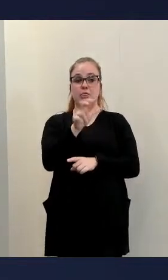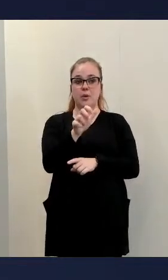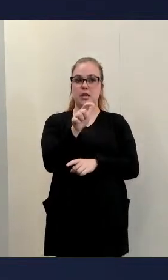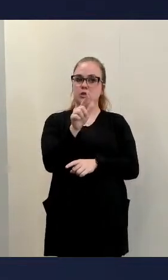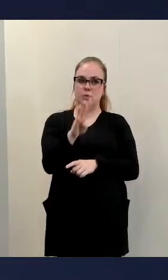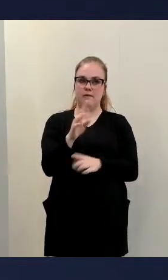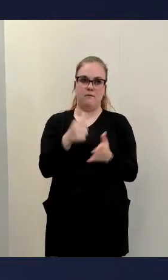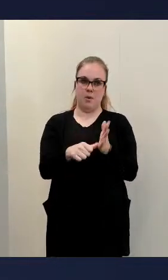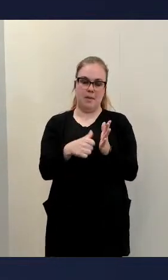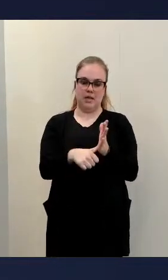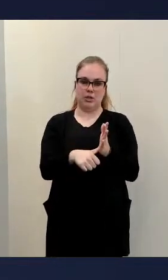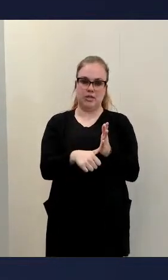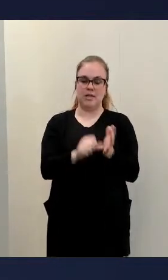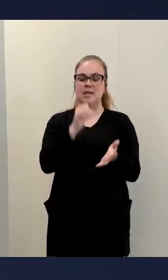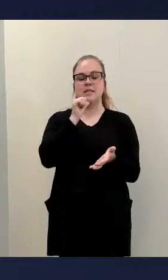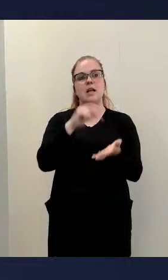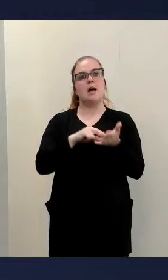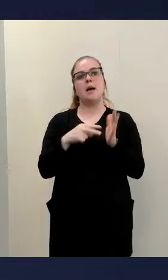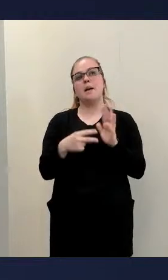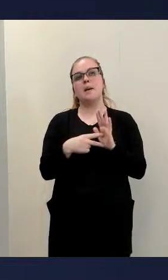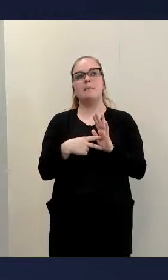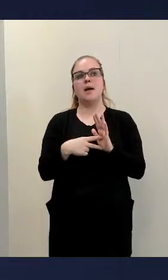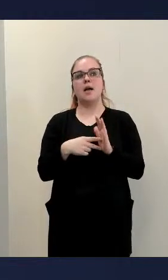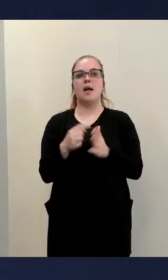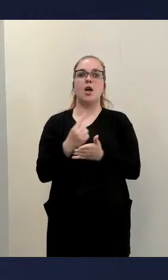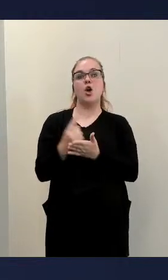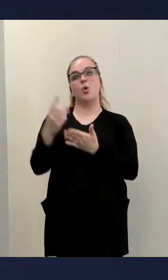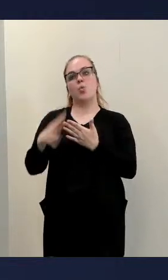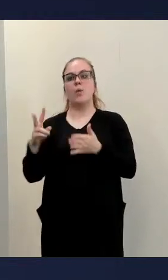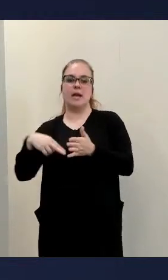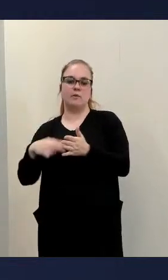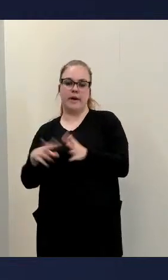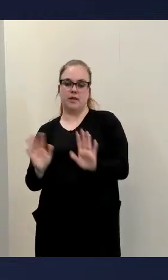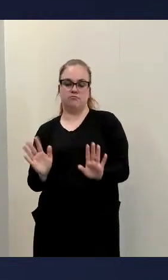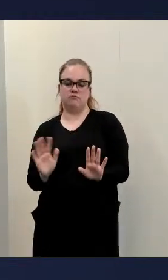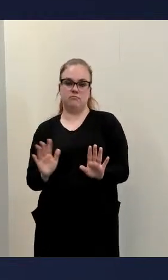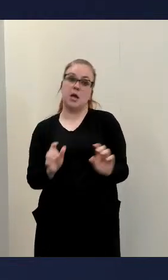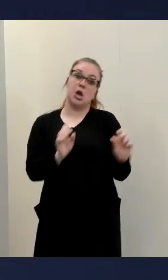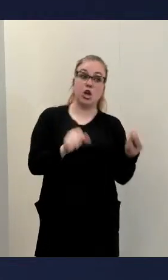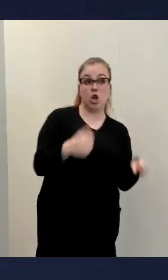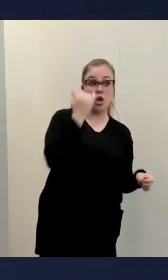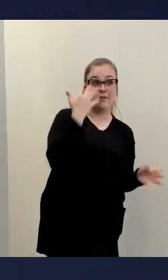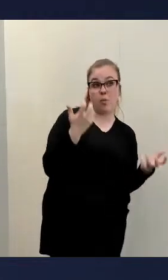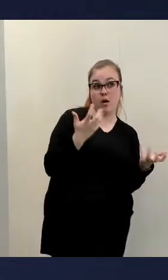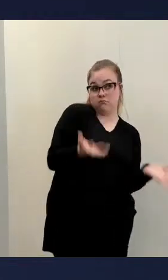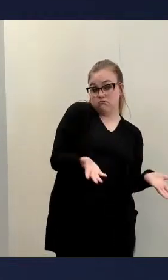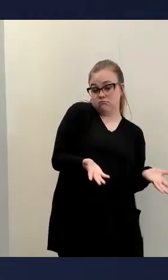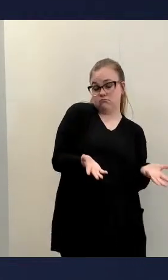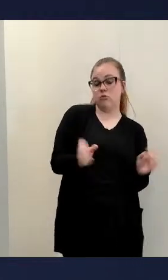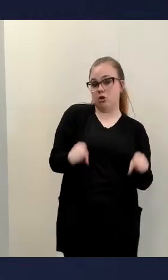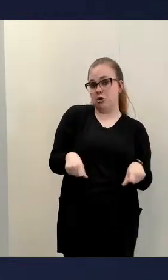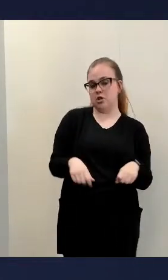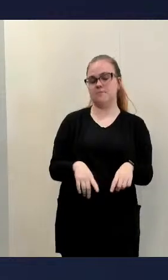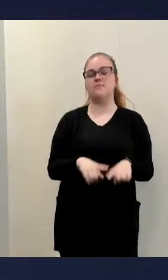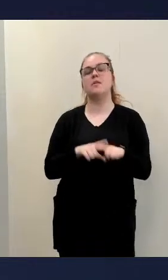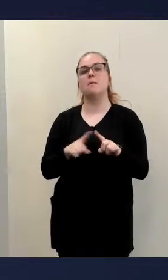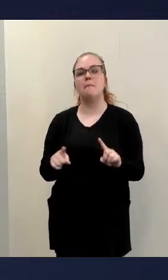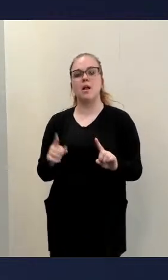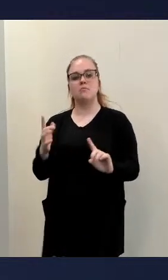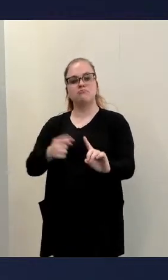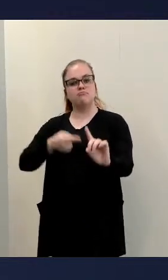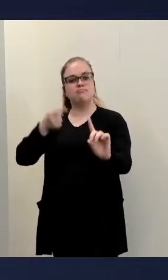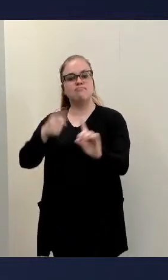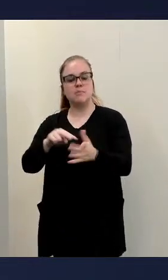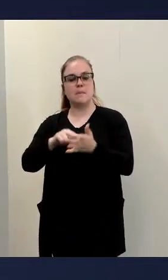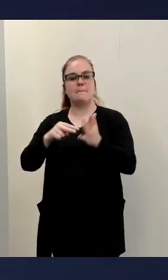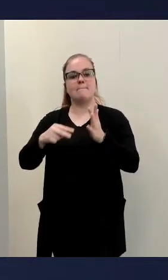meant to be like your weekend reading assignment. It can be, if that's your thing, but our